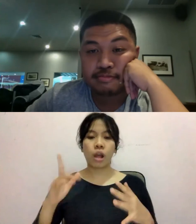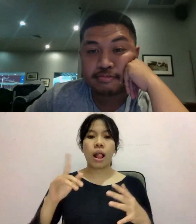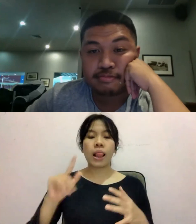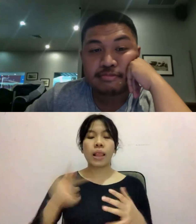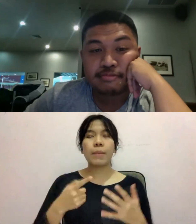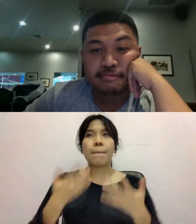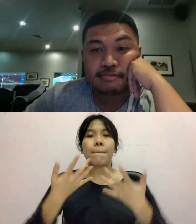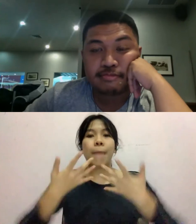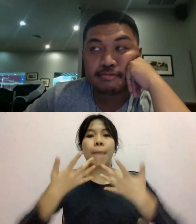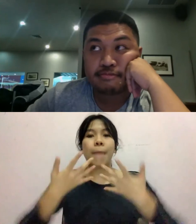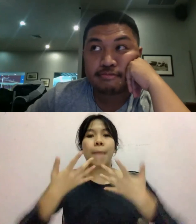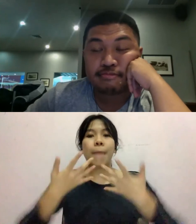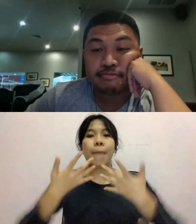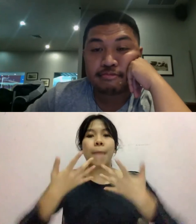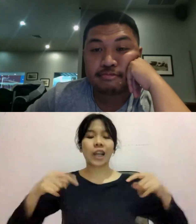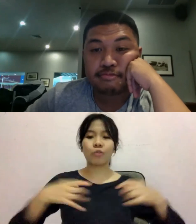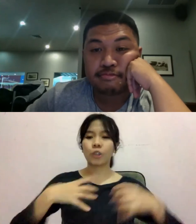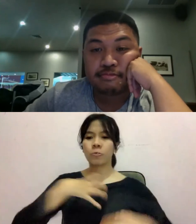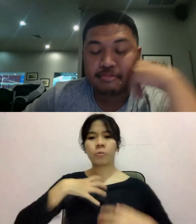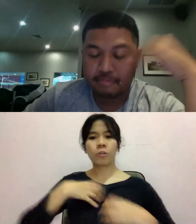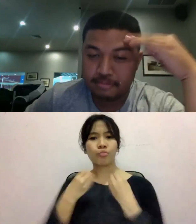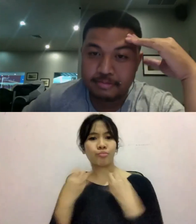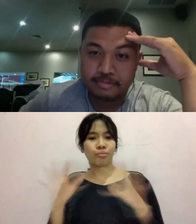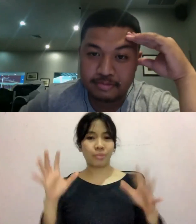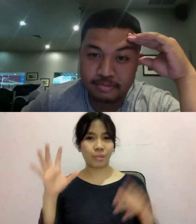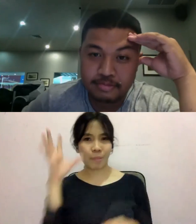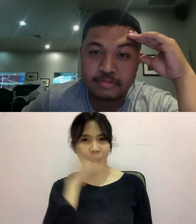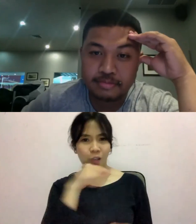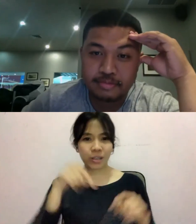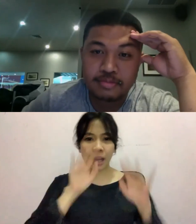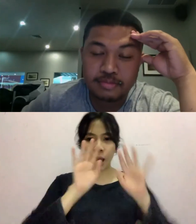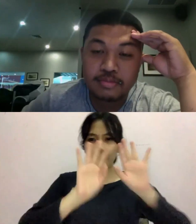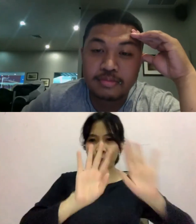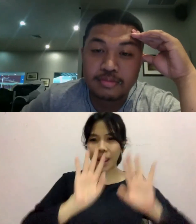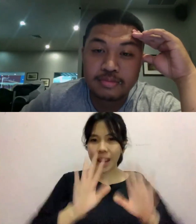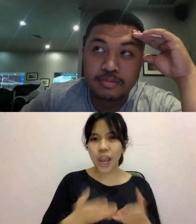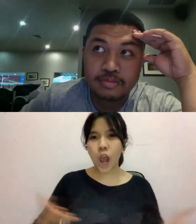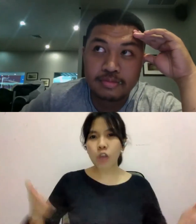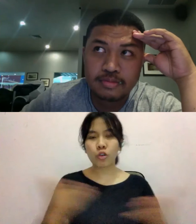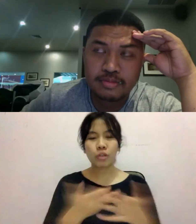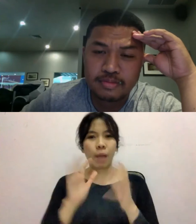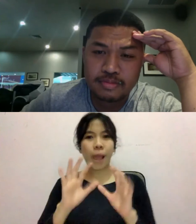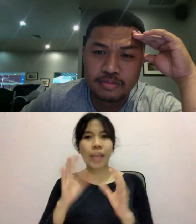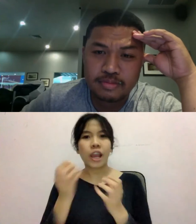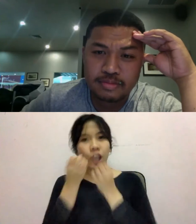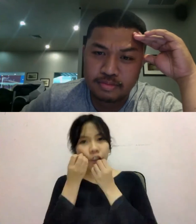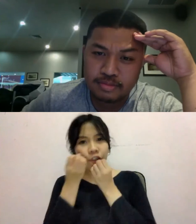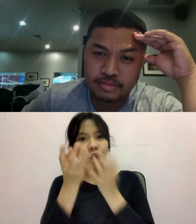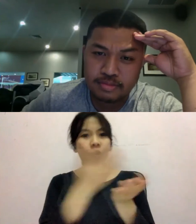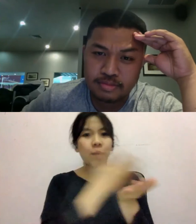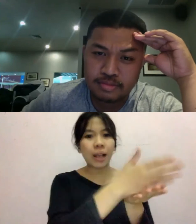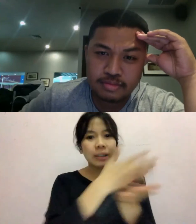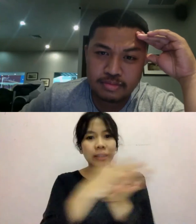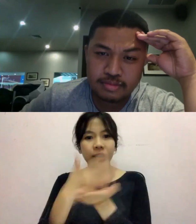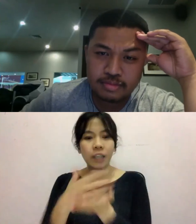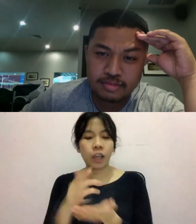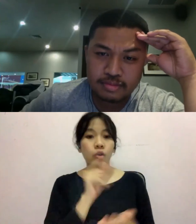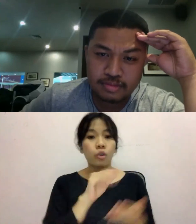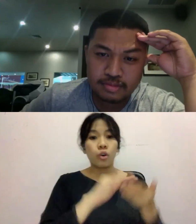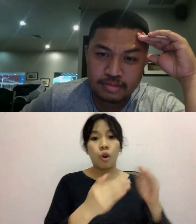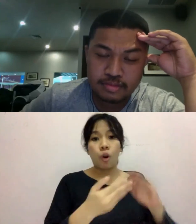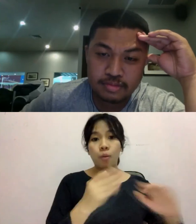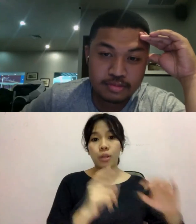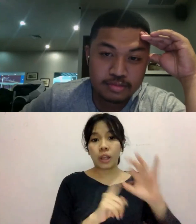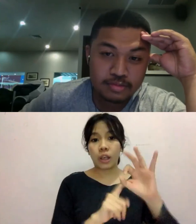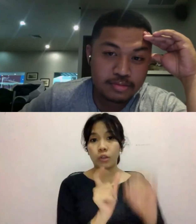And with the social media as well, they can share a lot of information online, not only for the queer community, but also the